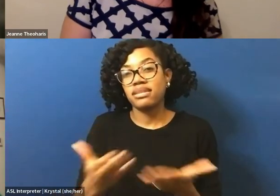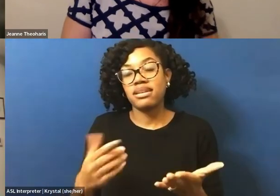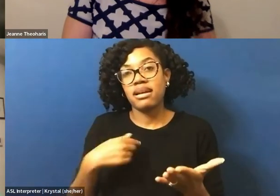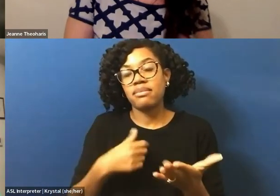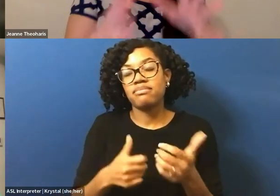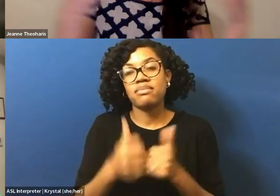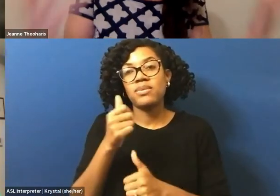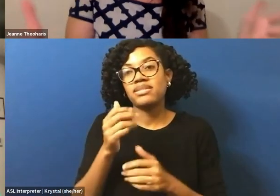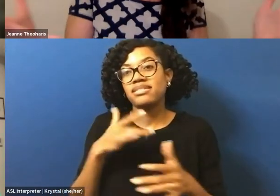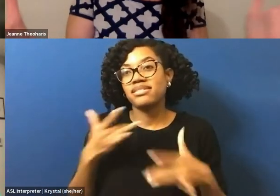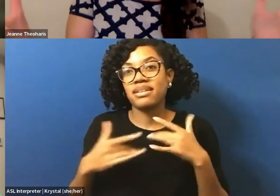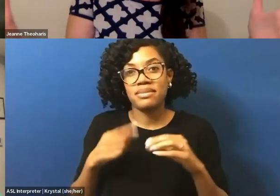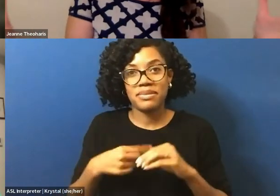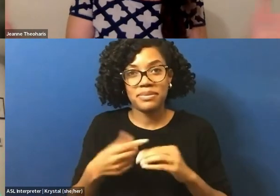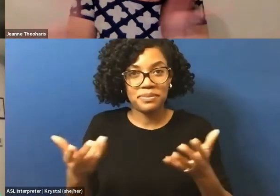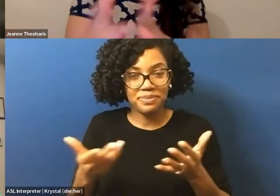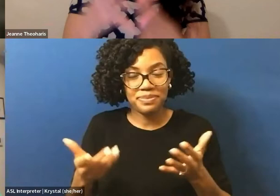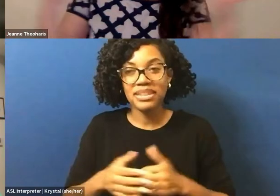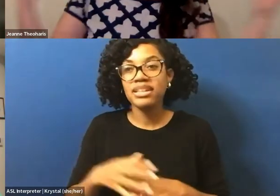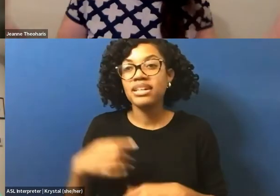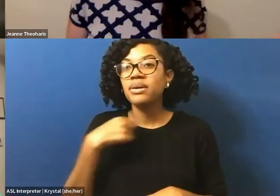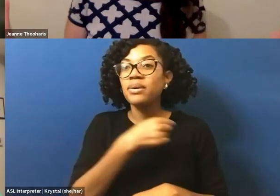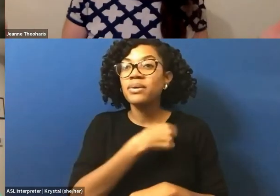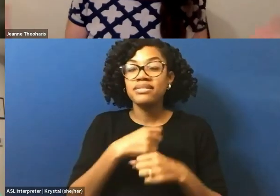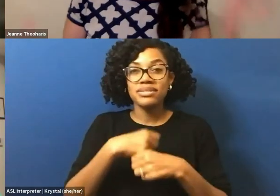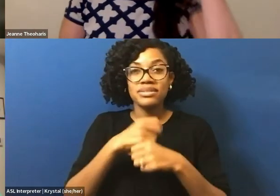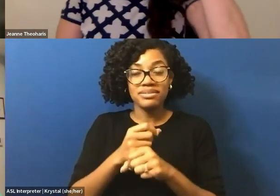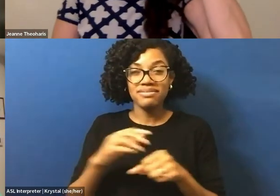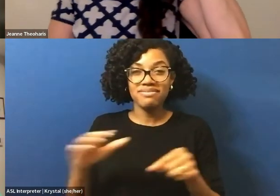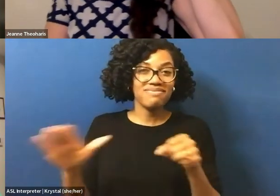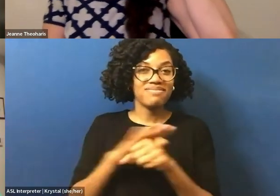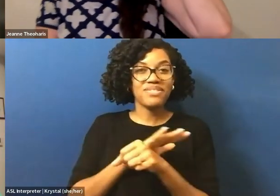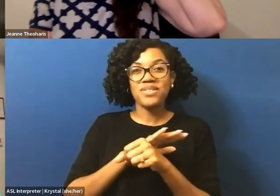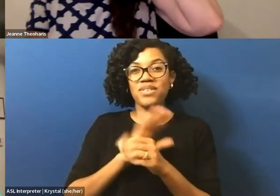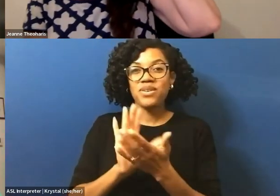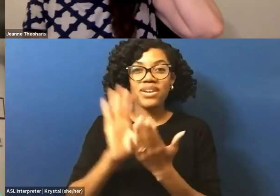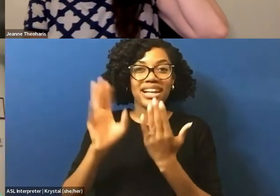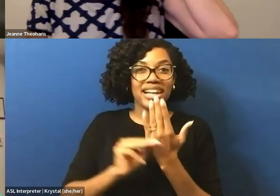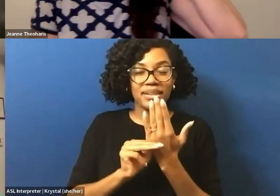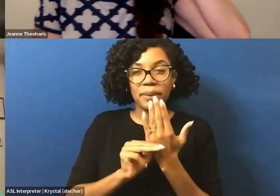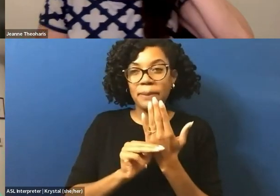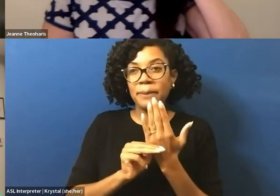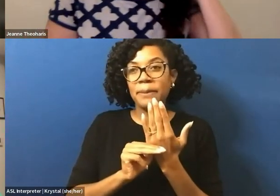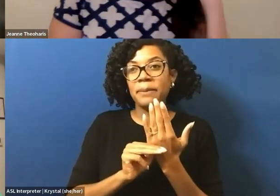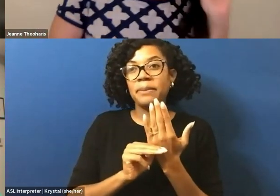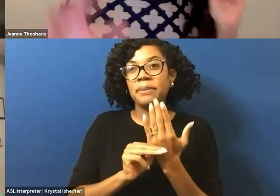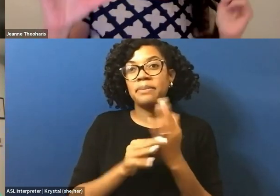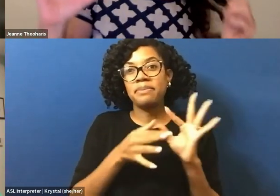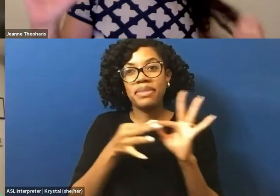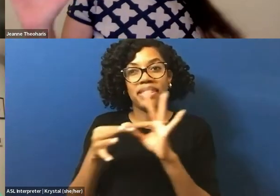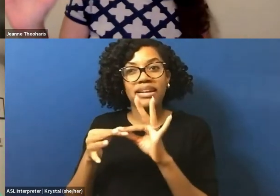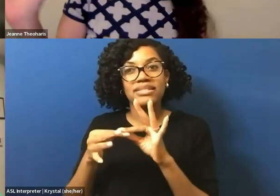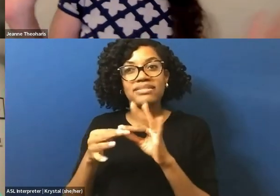is we have developed this whole curriculum suite around the film